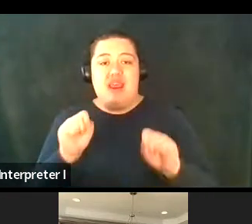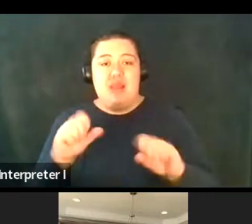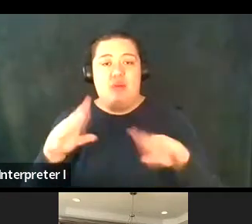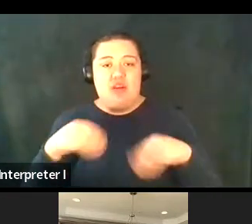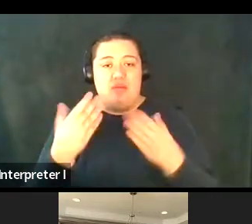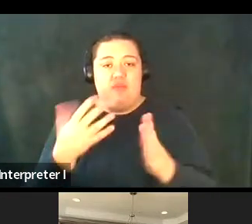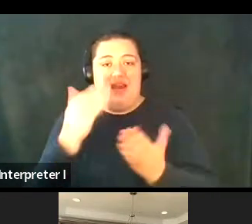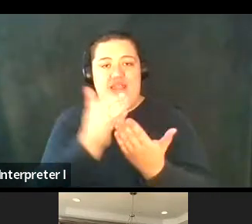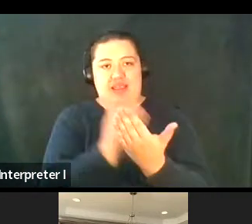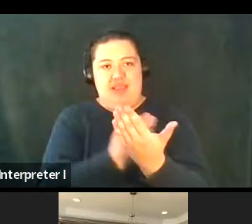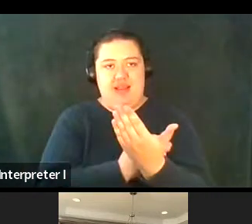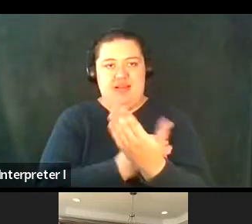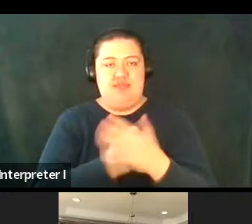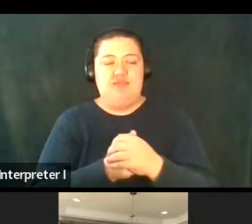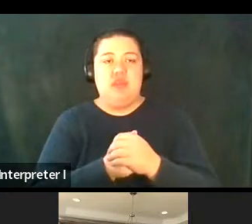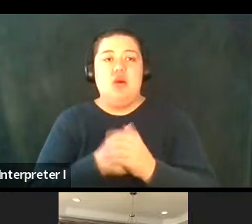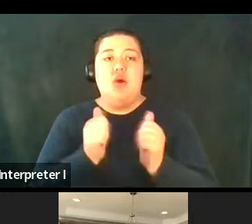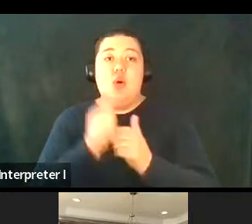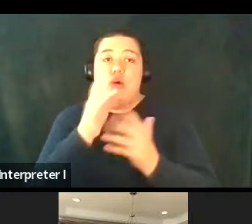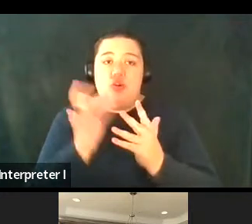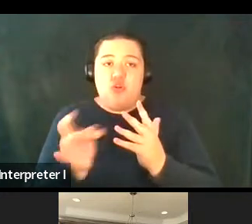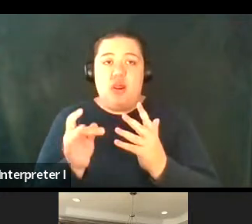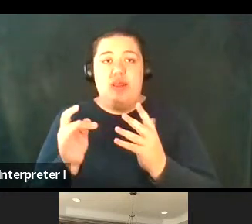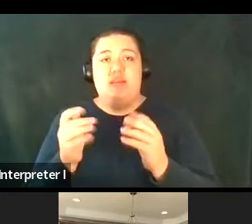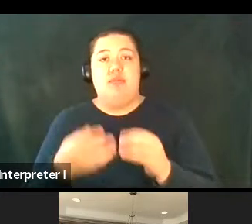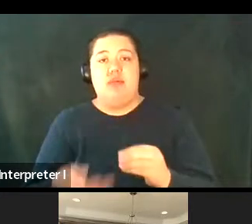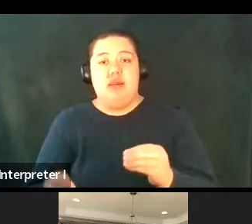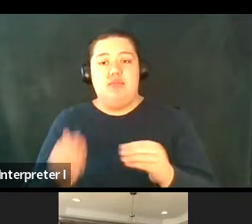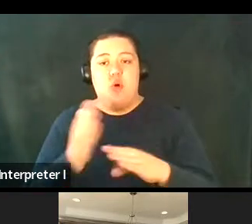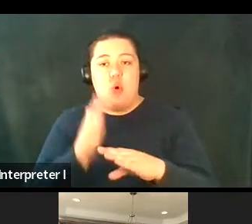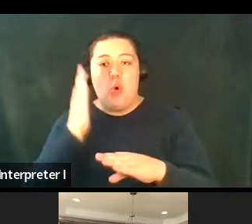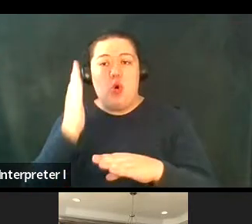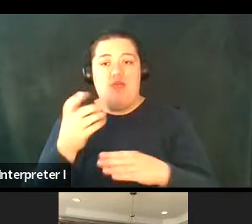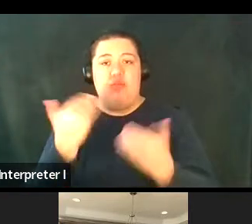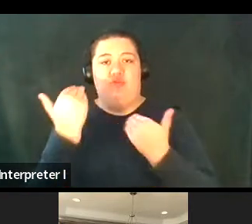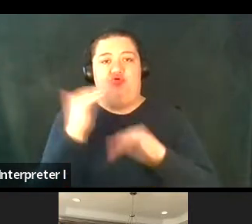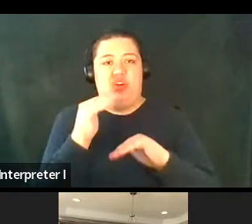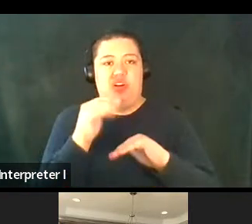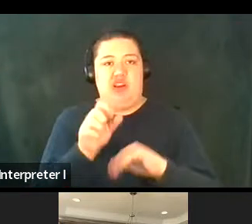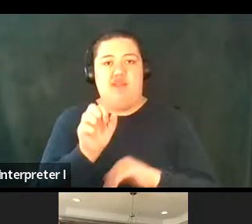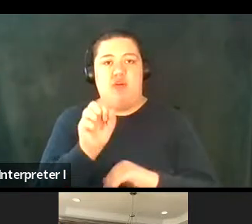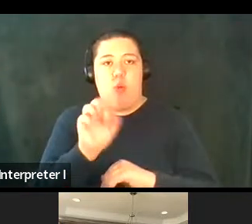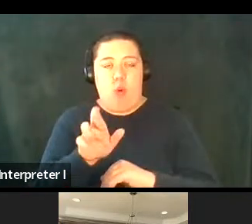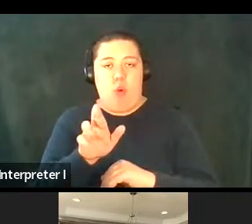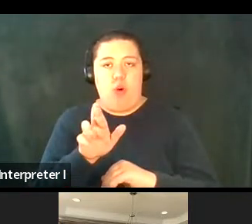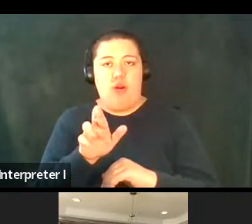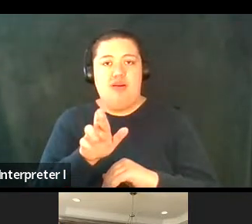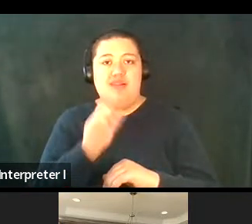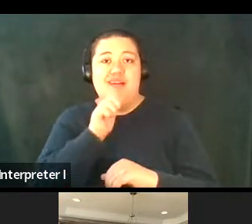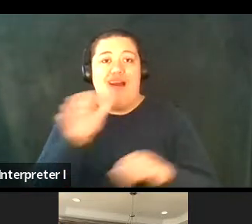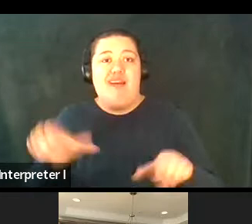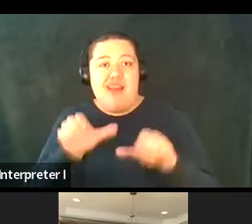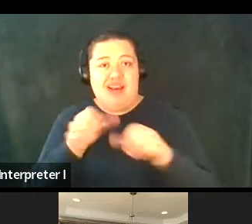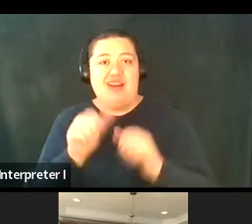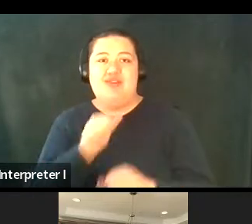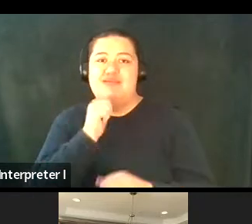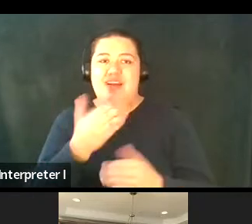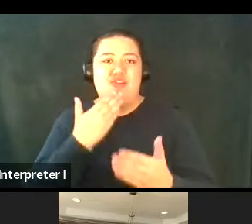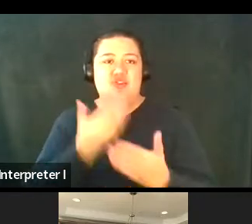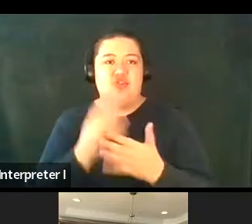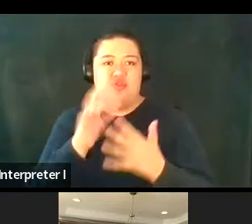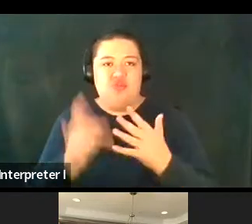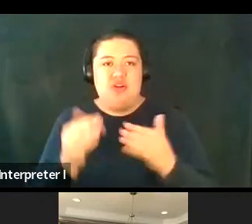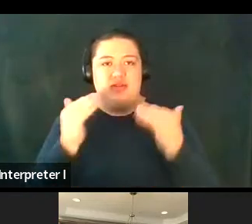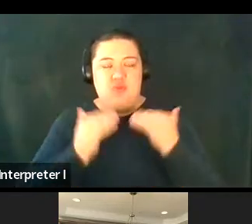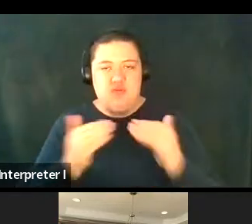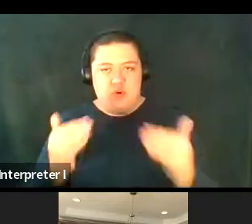this list. With the choice of being overly restrictive or not acting was not a good choice to move forward,